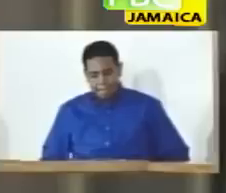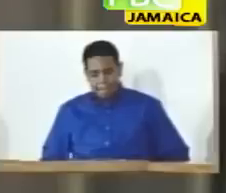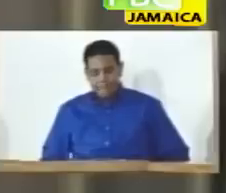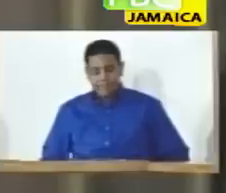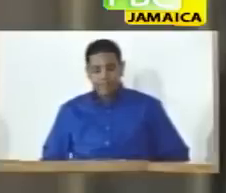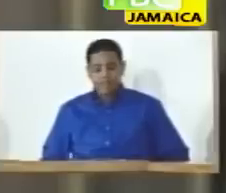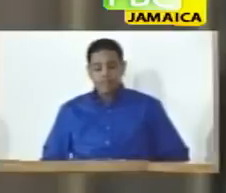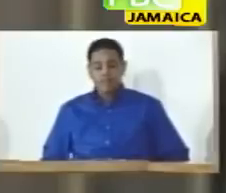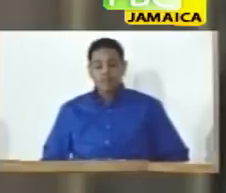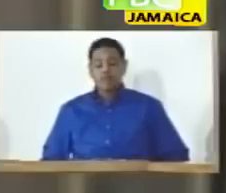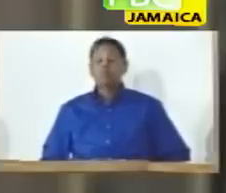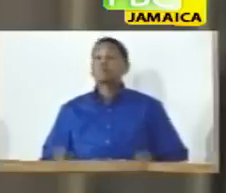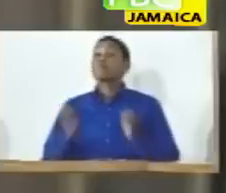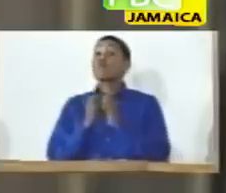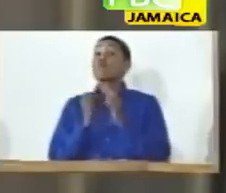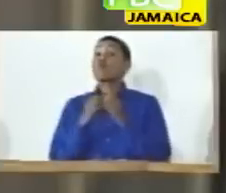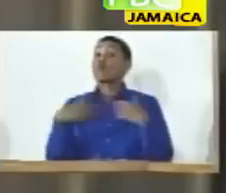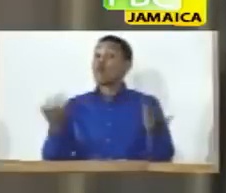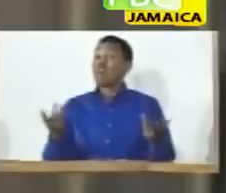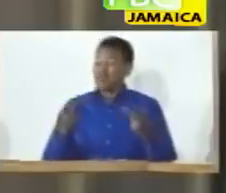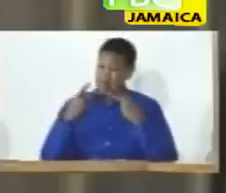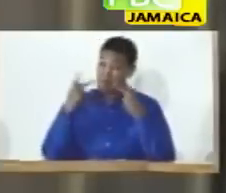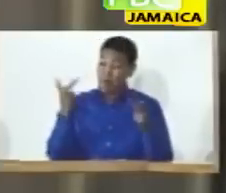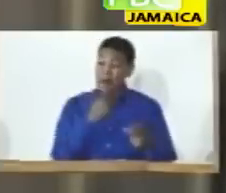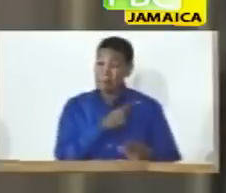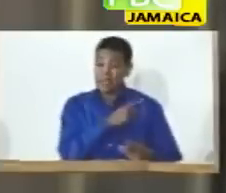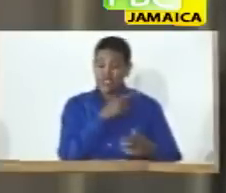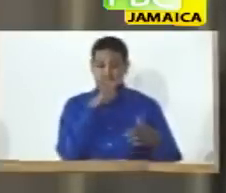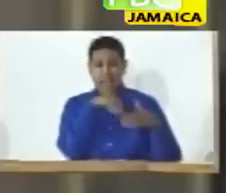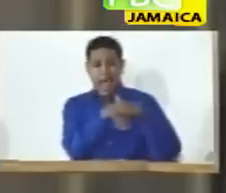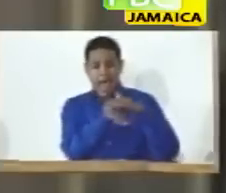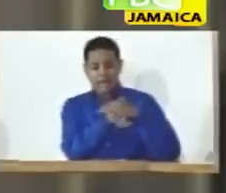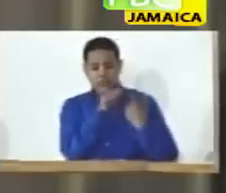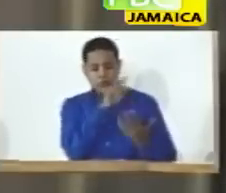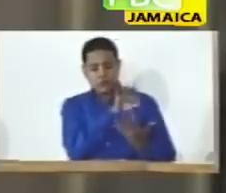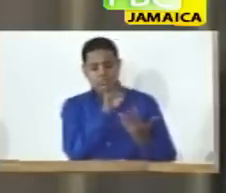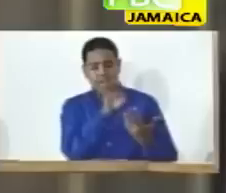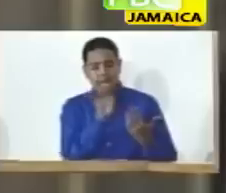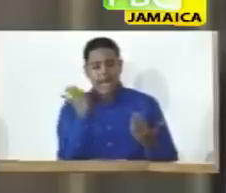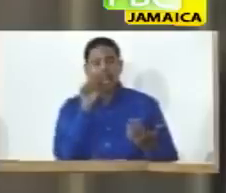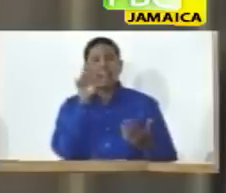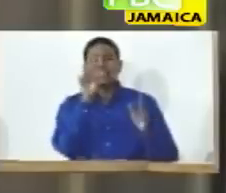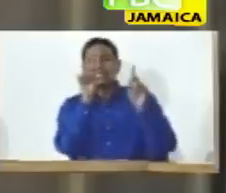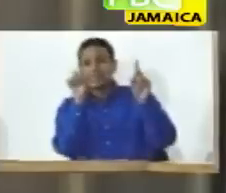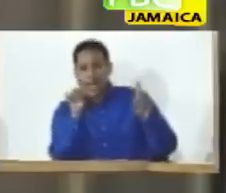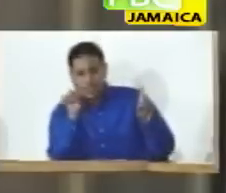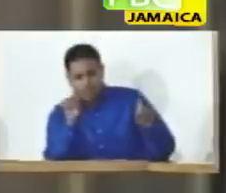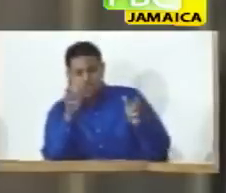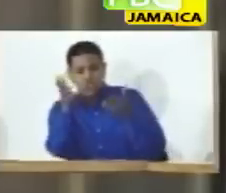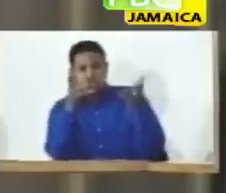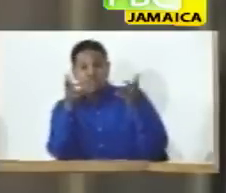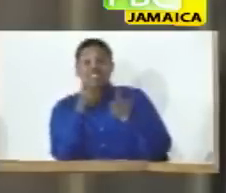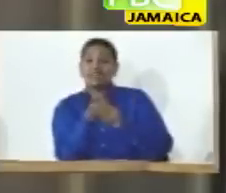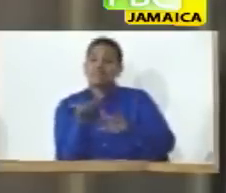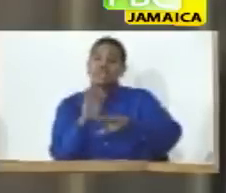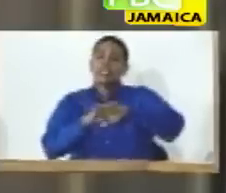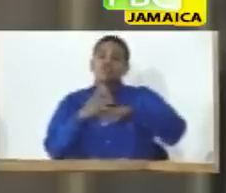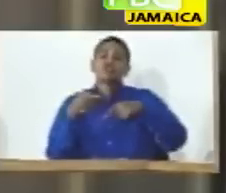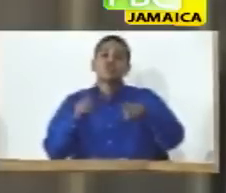Further, public patients' access to select diagnostic services was increased through